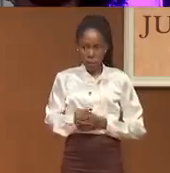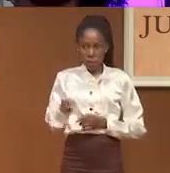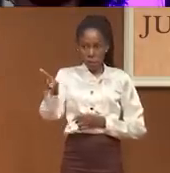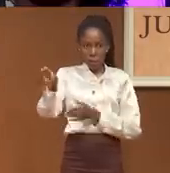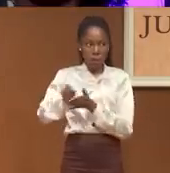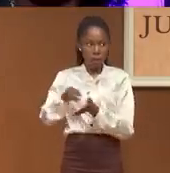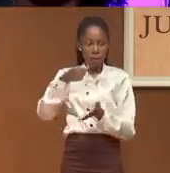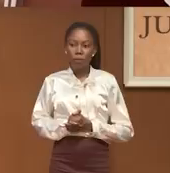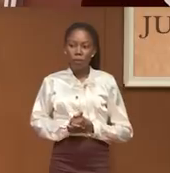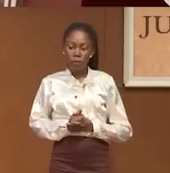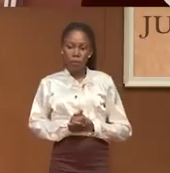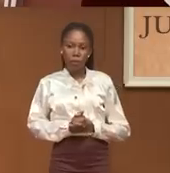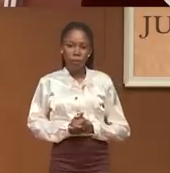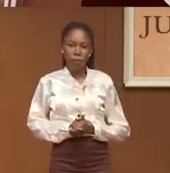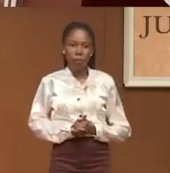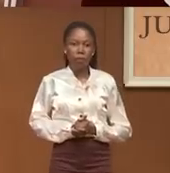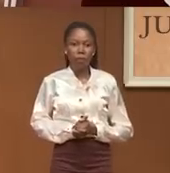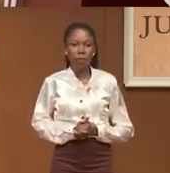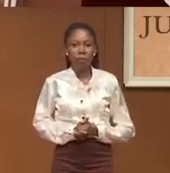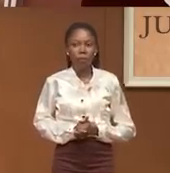that he will pay back in March. Let me see.